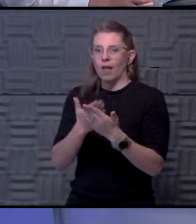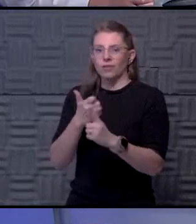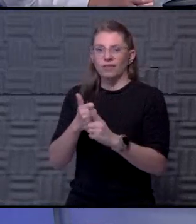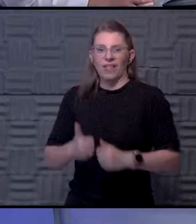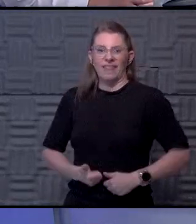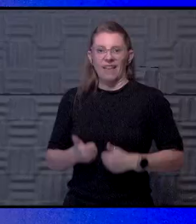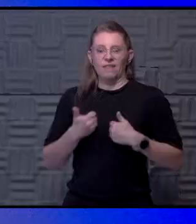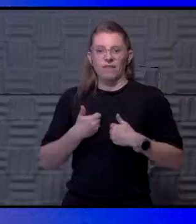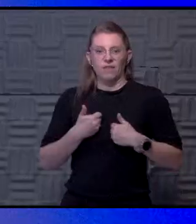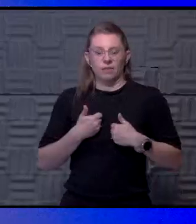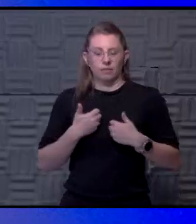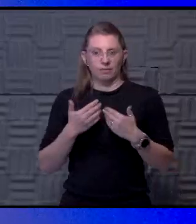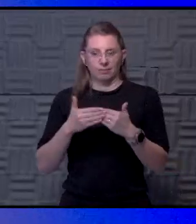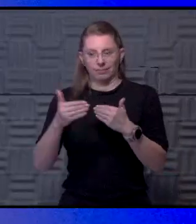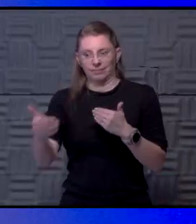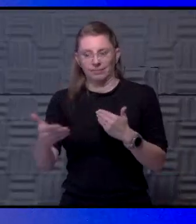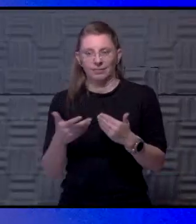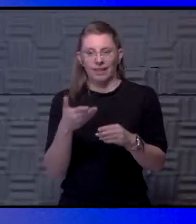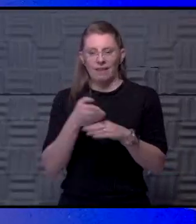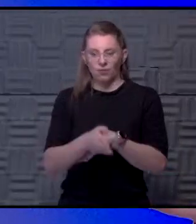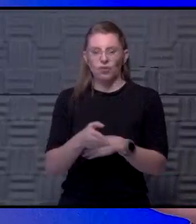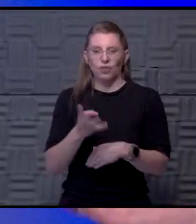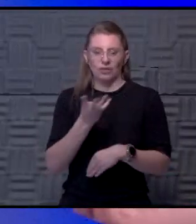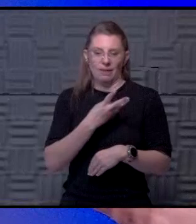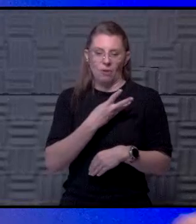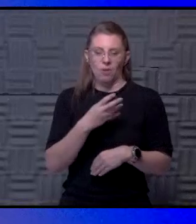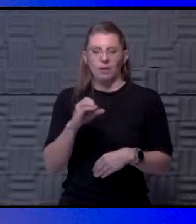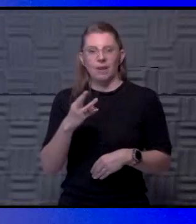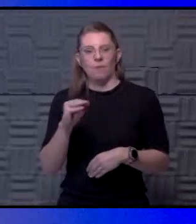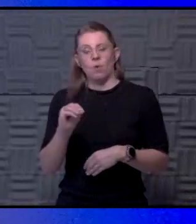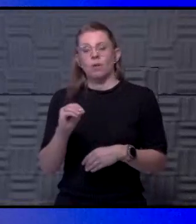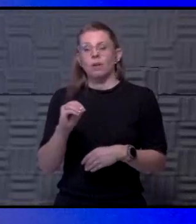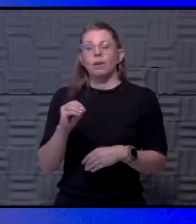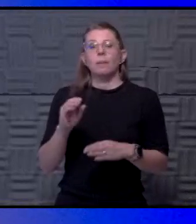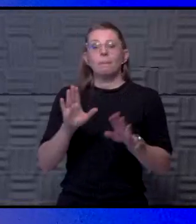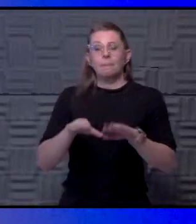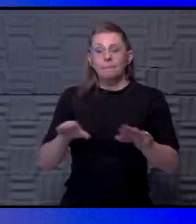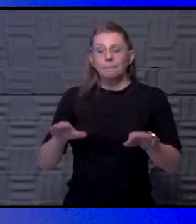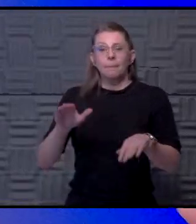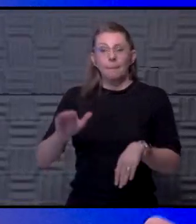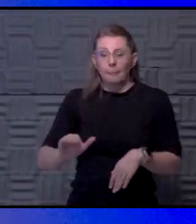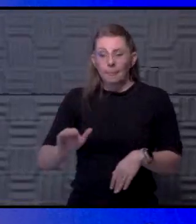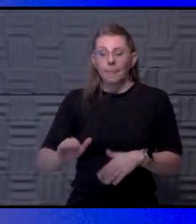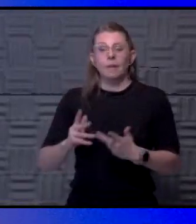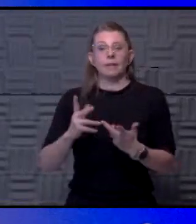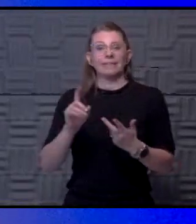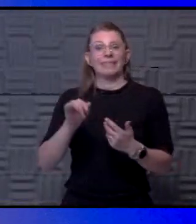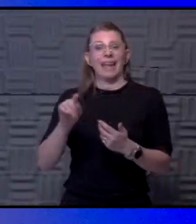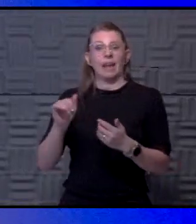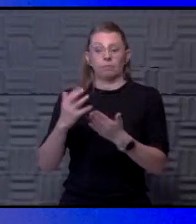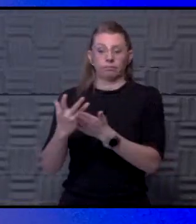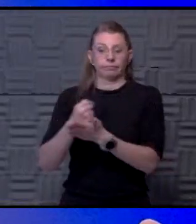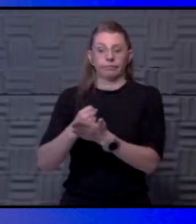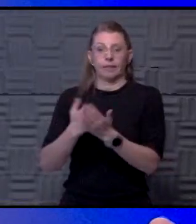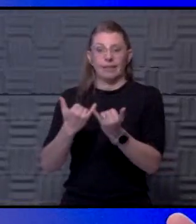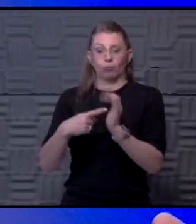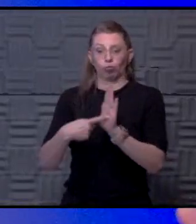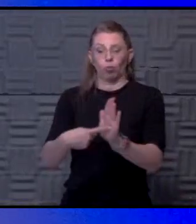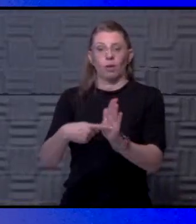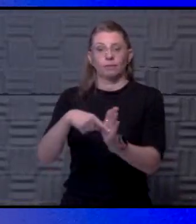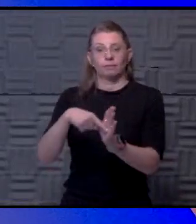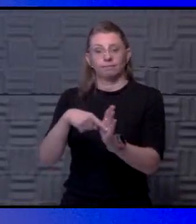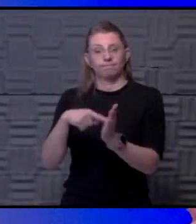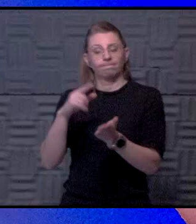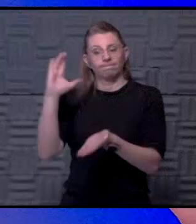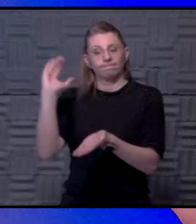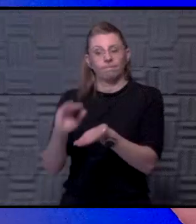radiation. Absolutely. There's a quality of life perspective. When we were talking about pediatrics and kids, and data that's now showing a decrease in terms